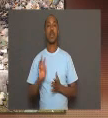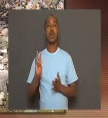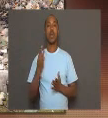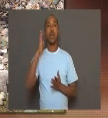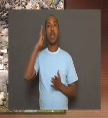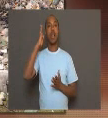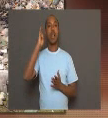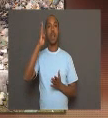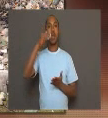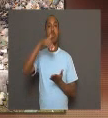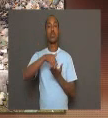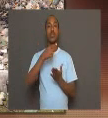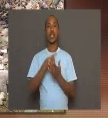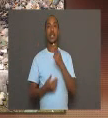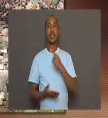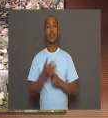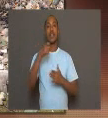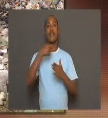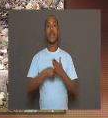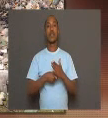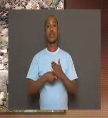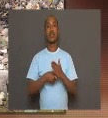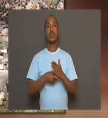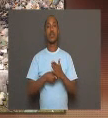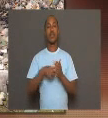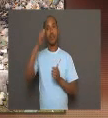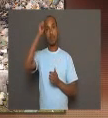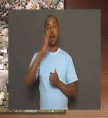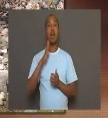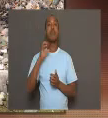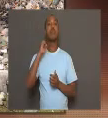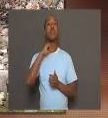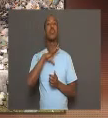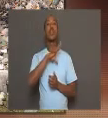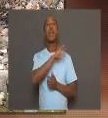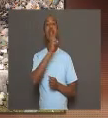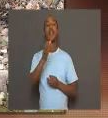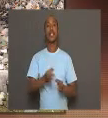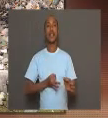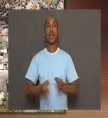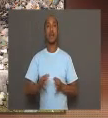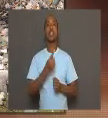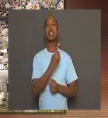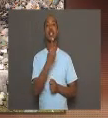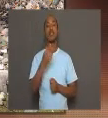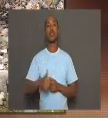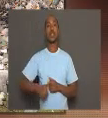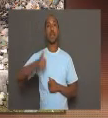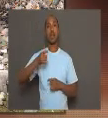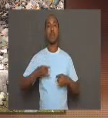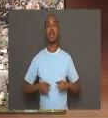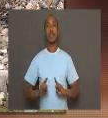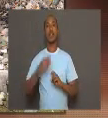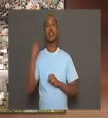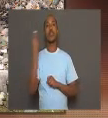also discuss the effects of land pollution and describe some of the main methods